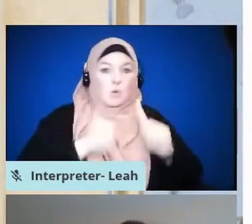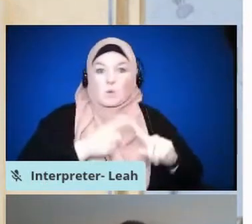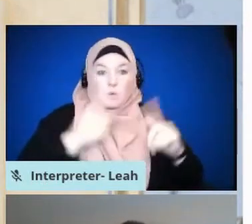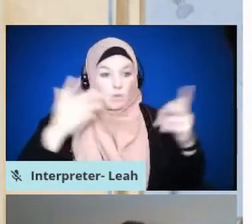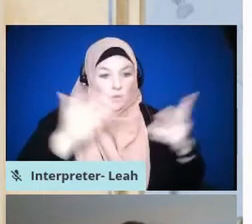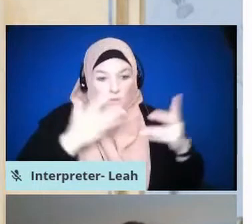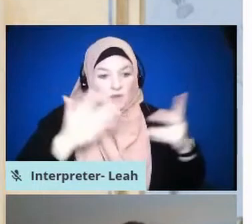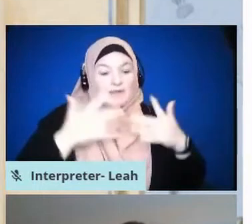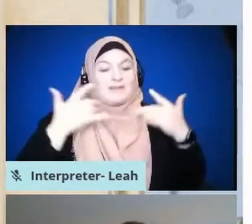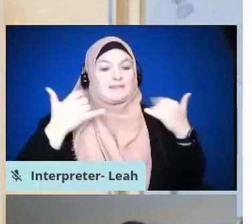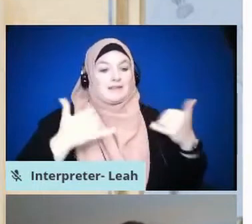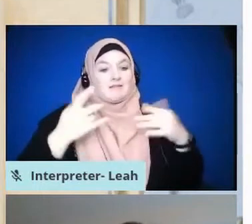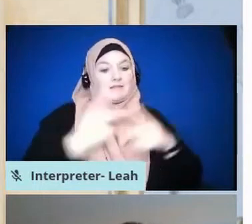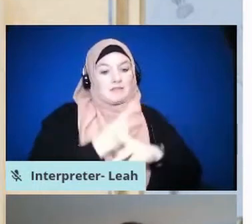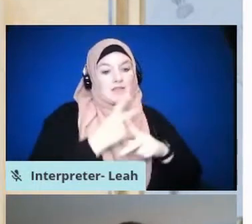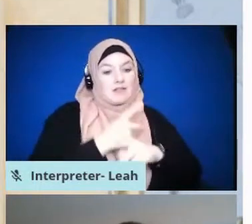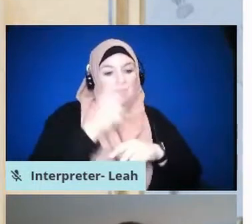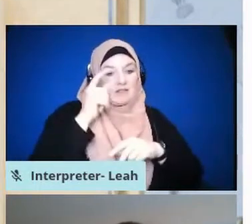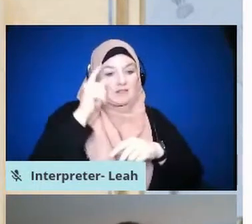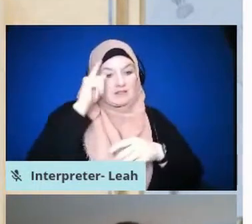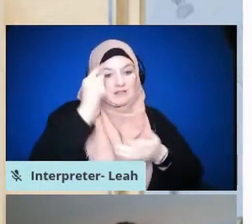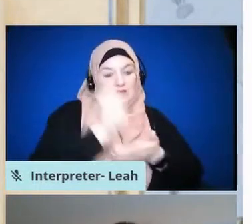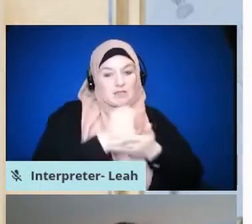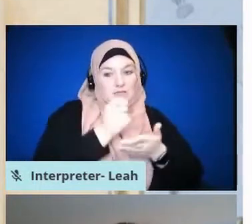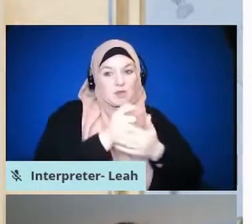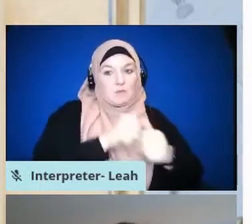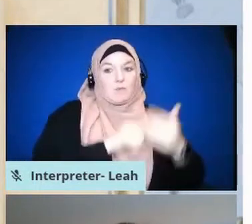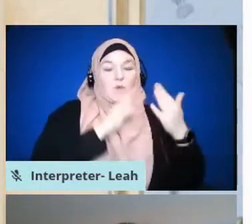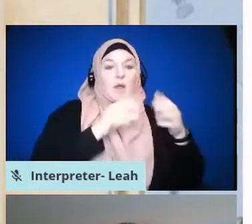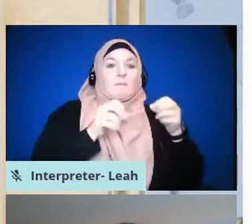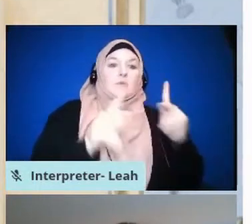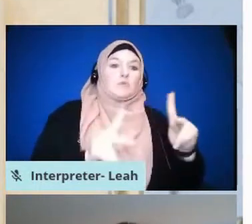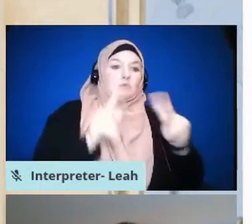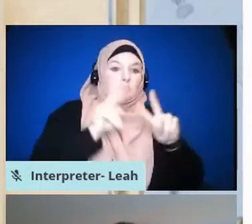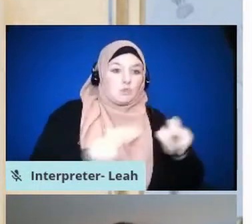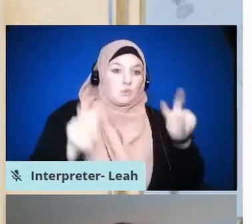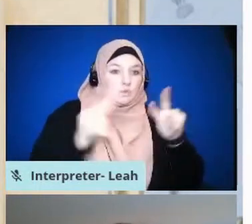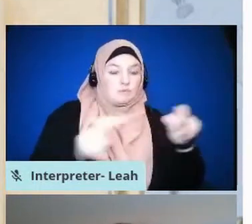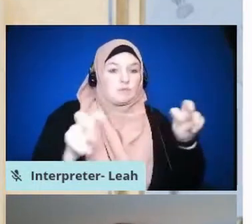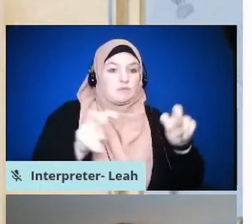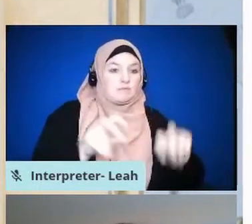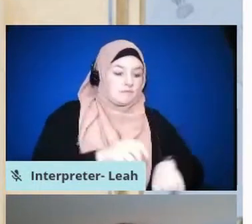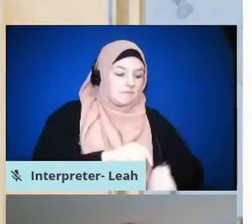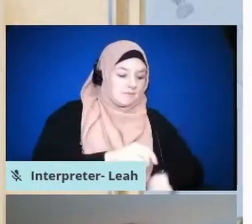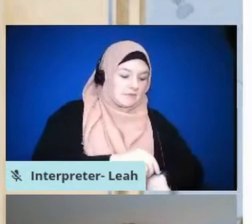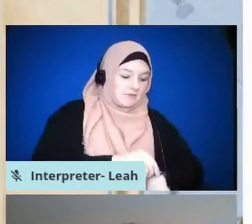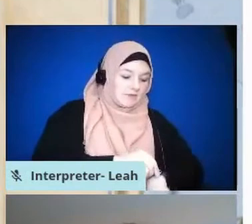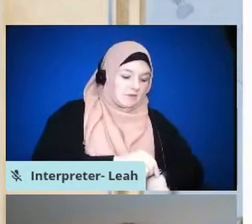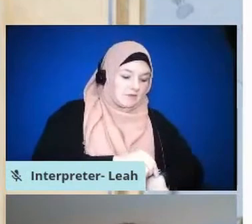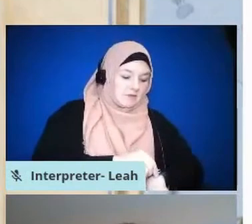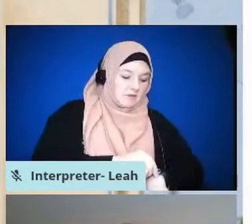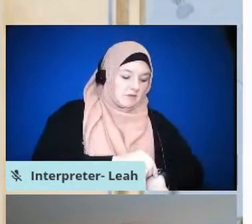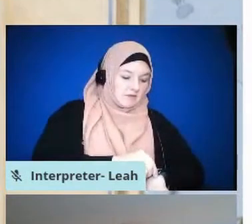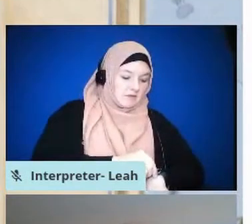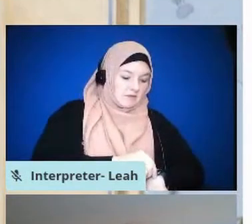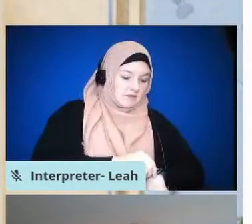to navigate the therapeutic opportunities by scrutinizing those negative core